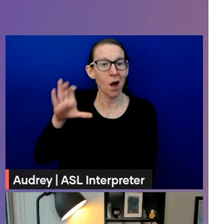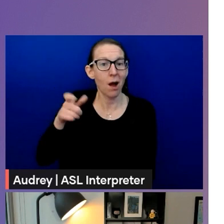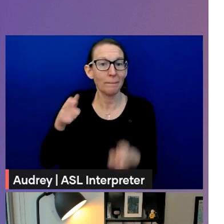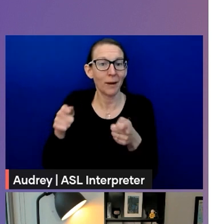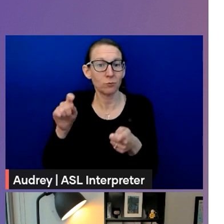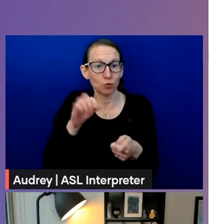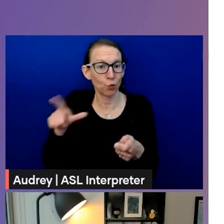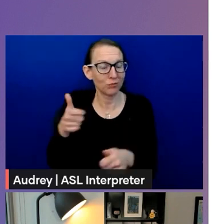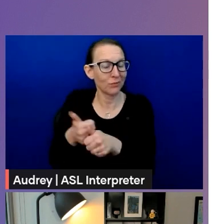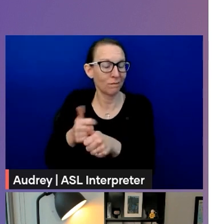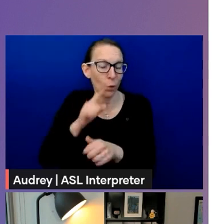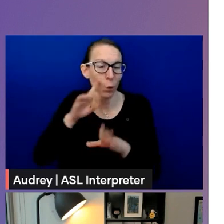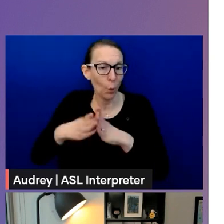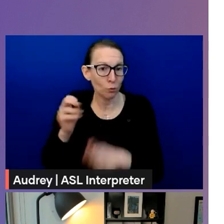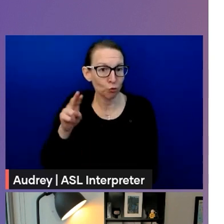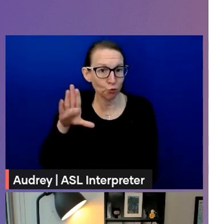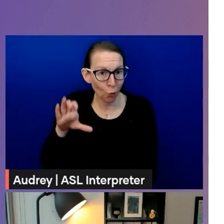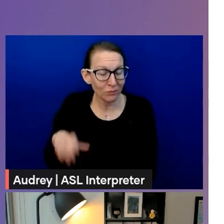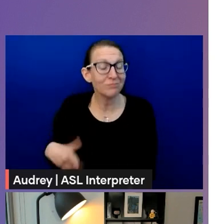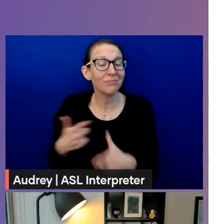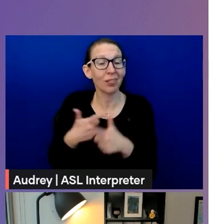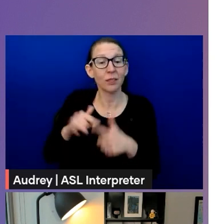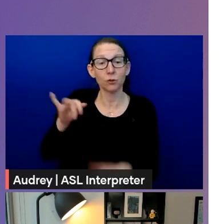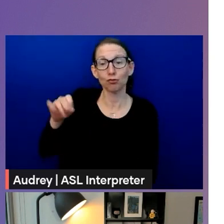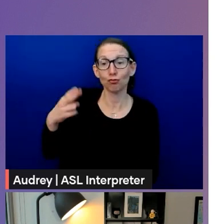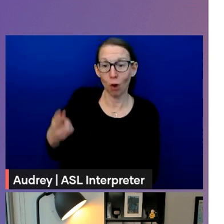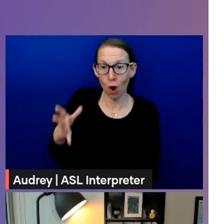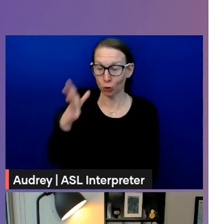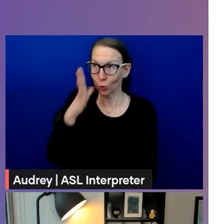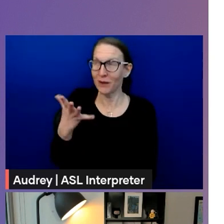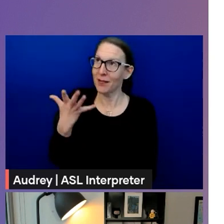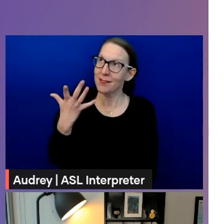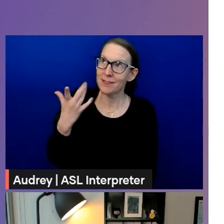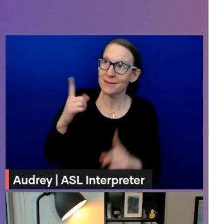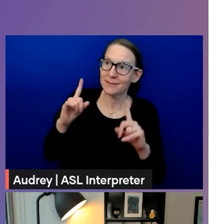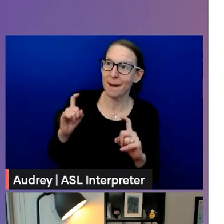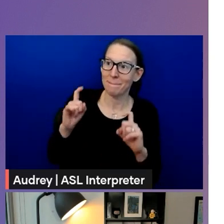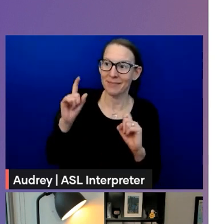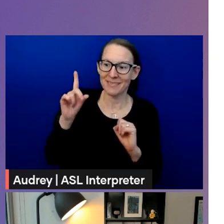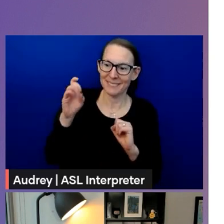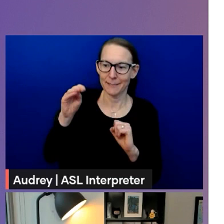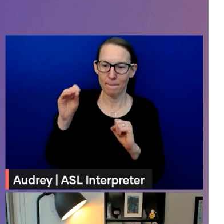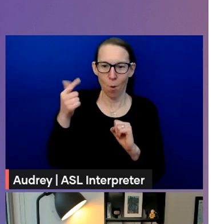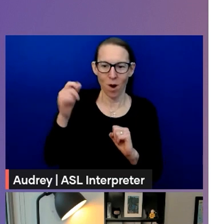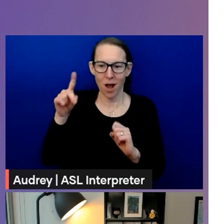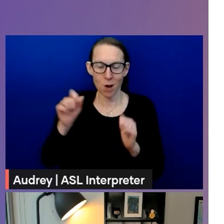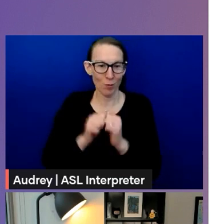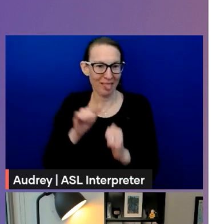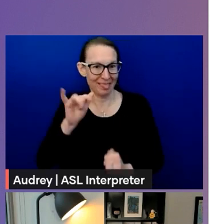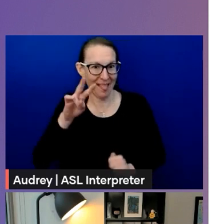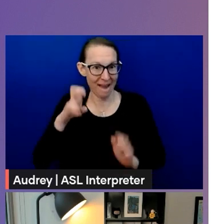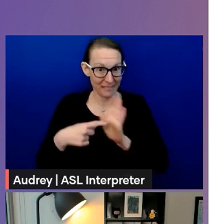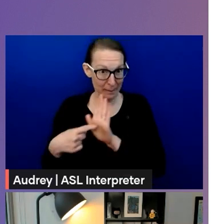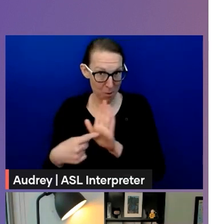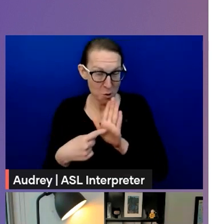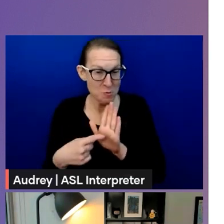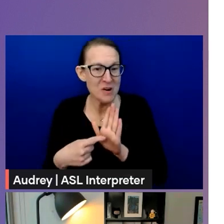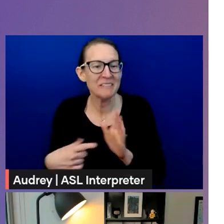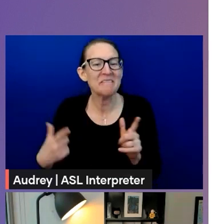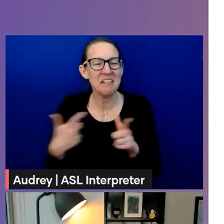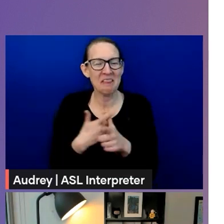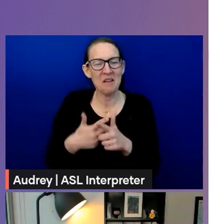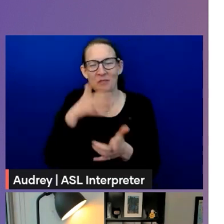recently. Then Josh is going to tempt the demo gods with a live demo of Hermes. And then we'll talk about some of the